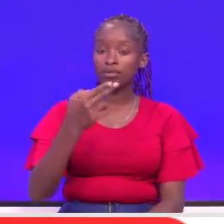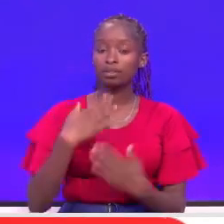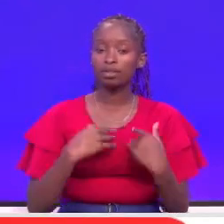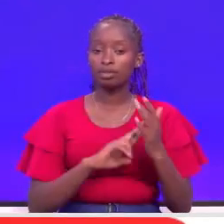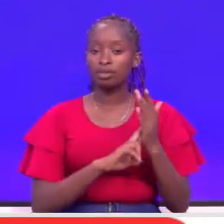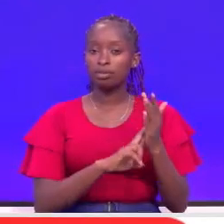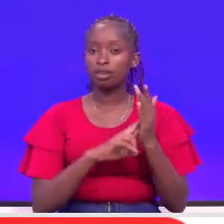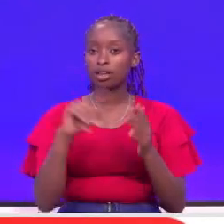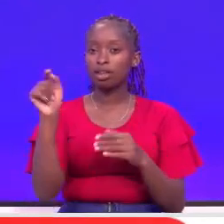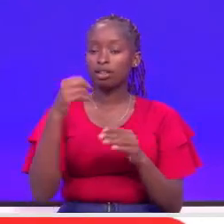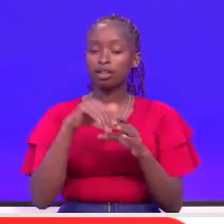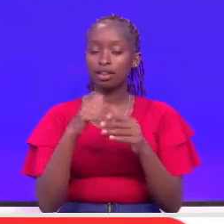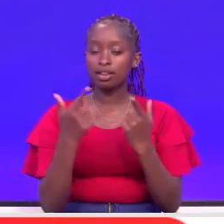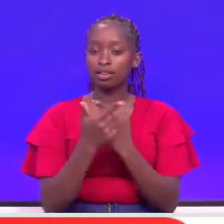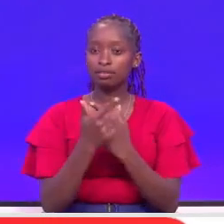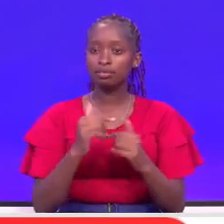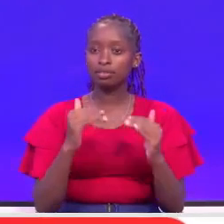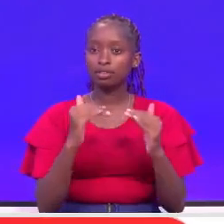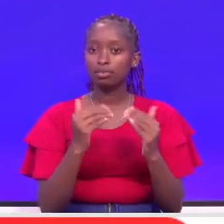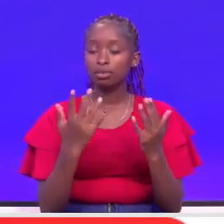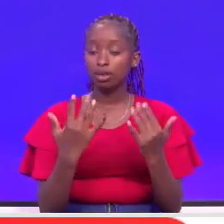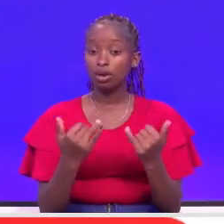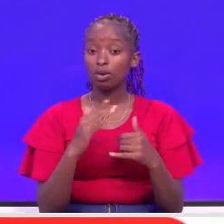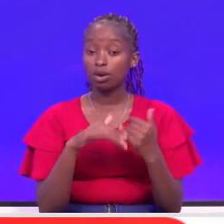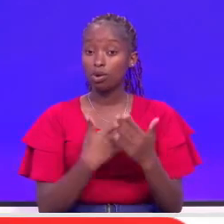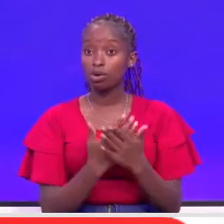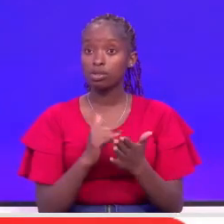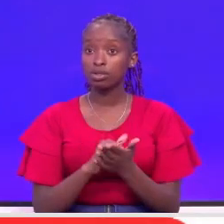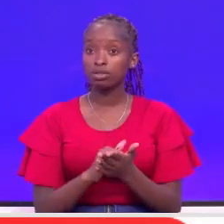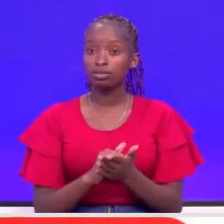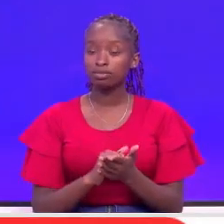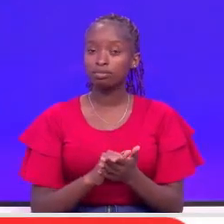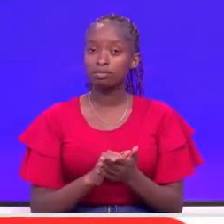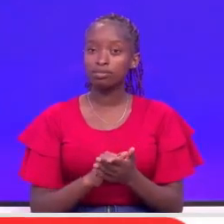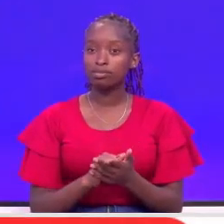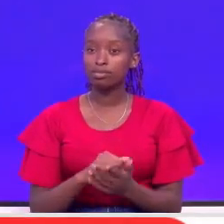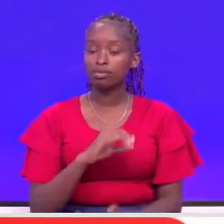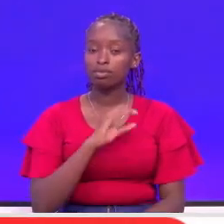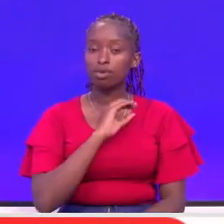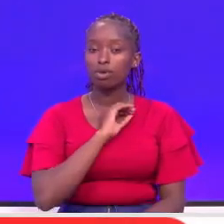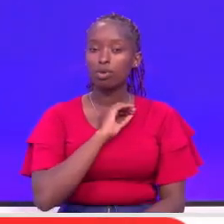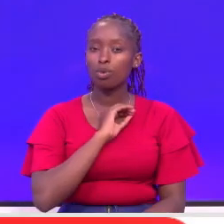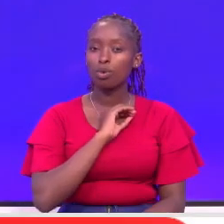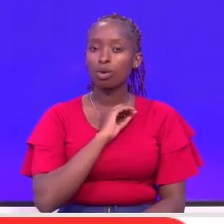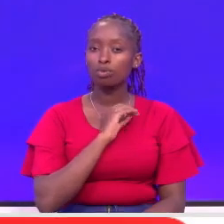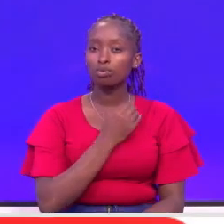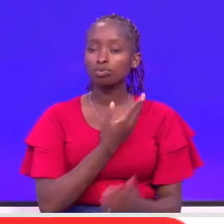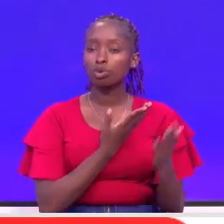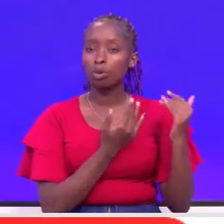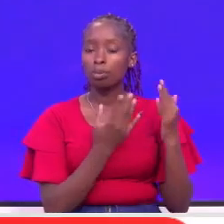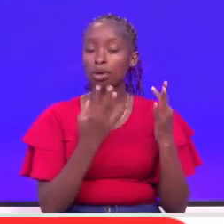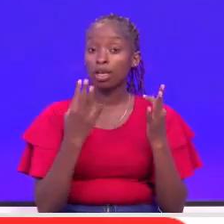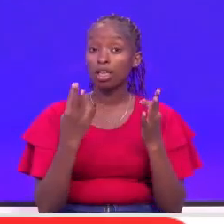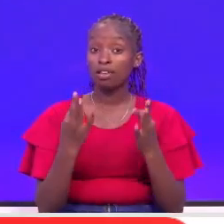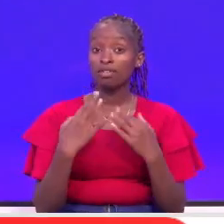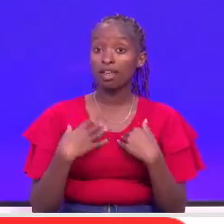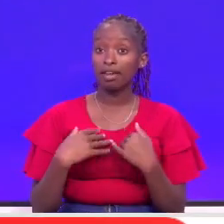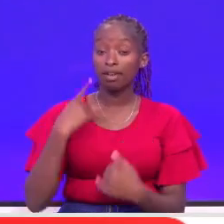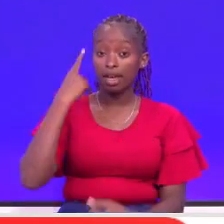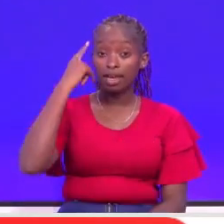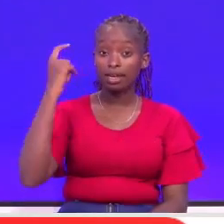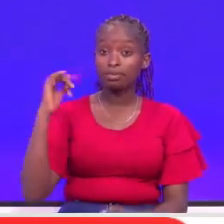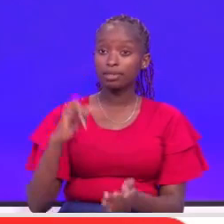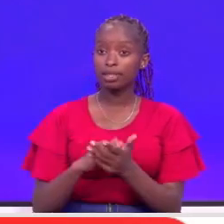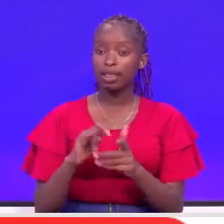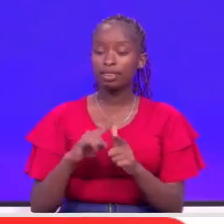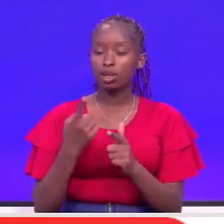Olympics. And so that's also our hope for you. I think if you have those dreams, then we're